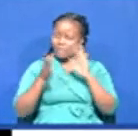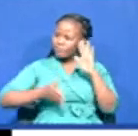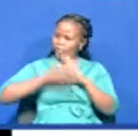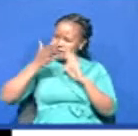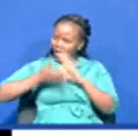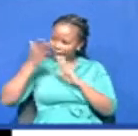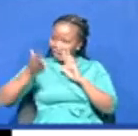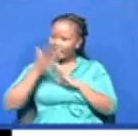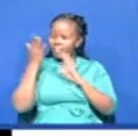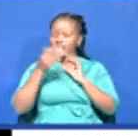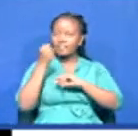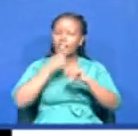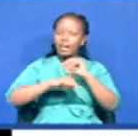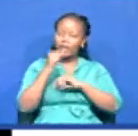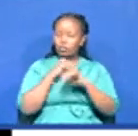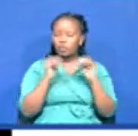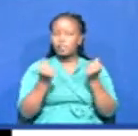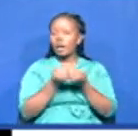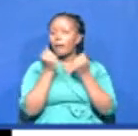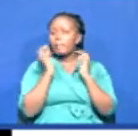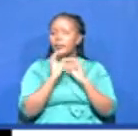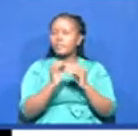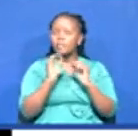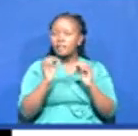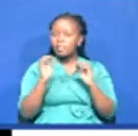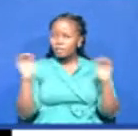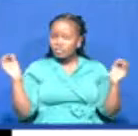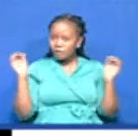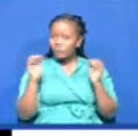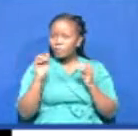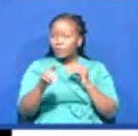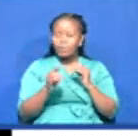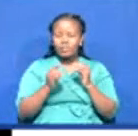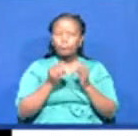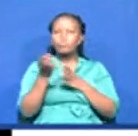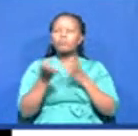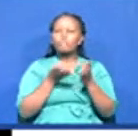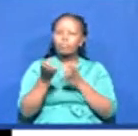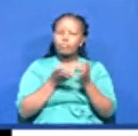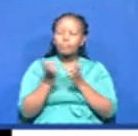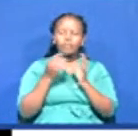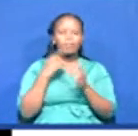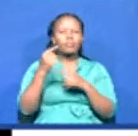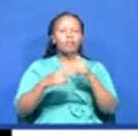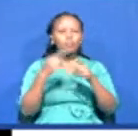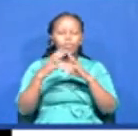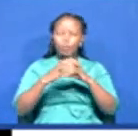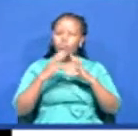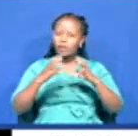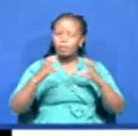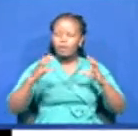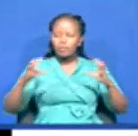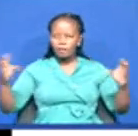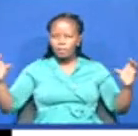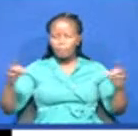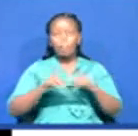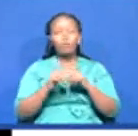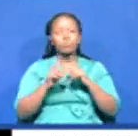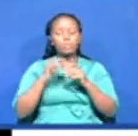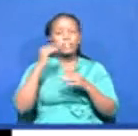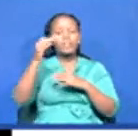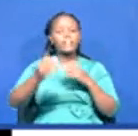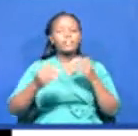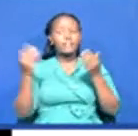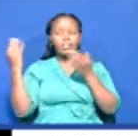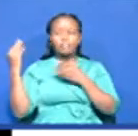are put in place, this trade will continue to grow. And in the next decade, it is expected that unless, if we do